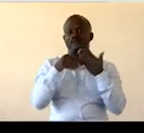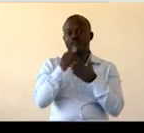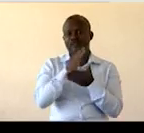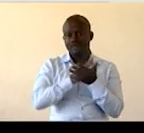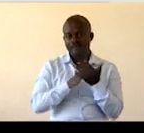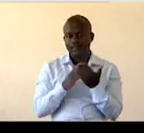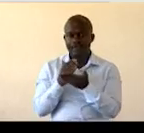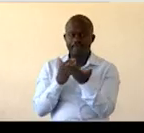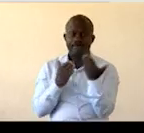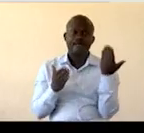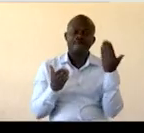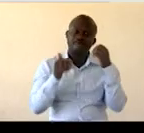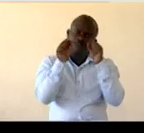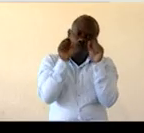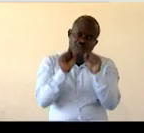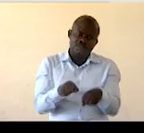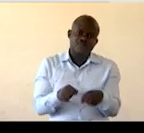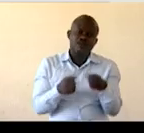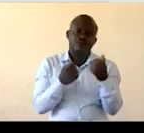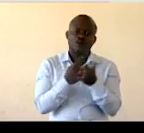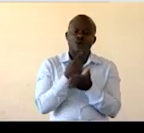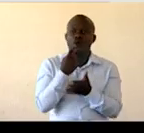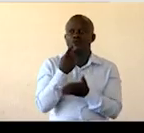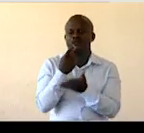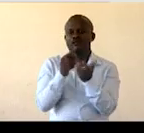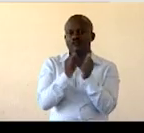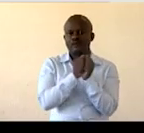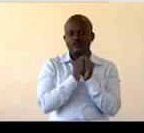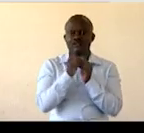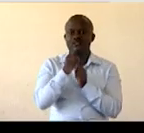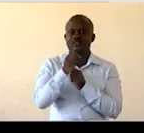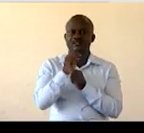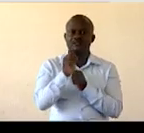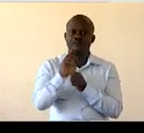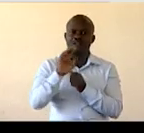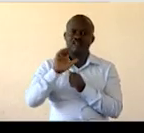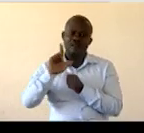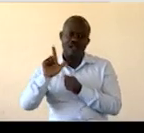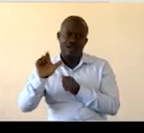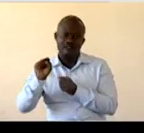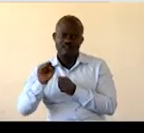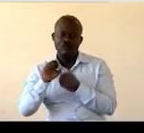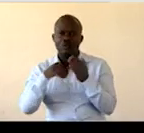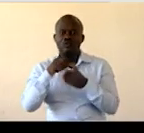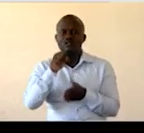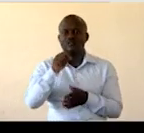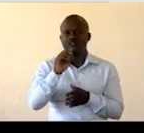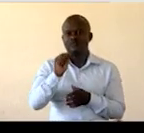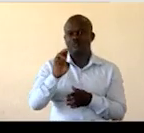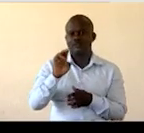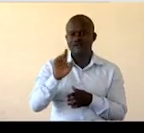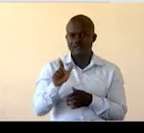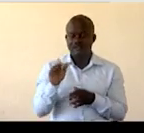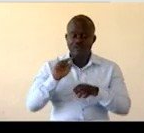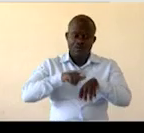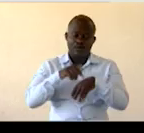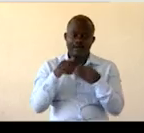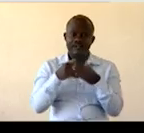way, that can be caused by stimulus or stimuli. Or when